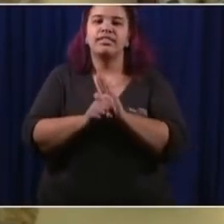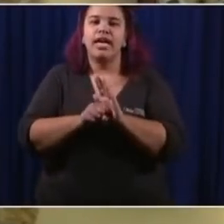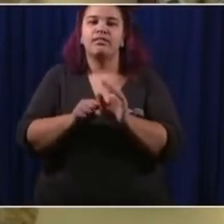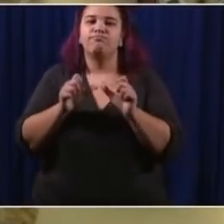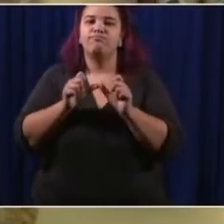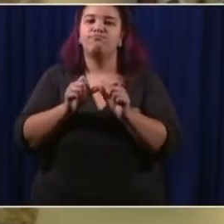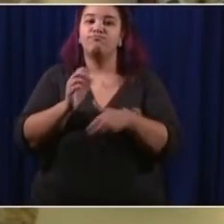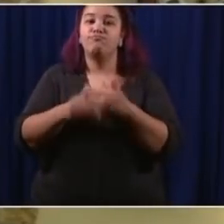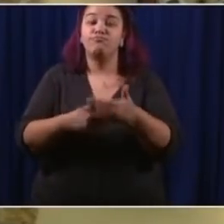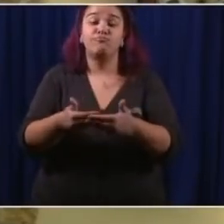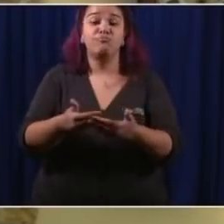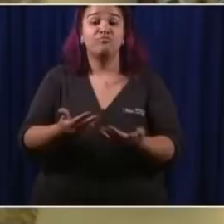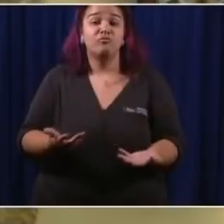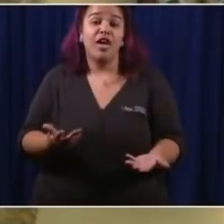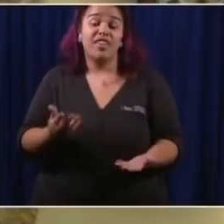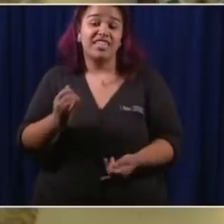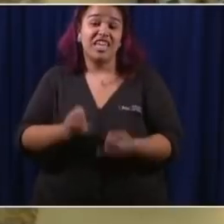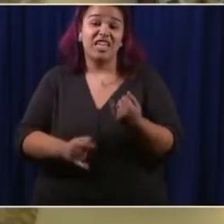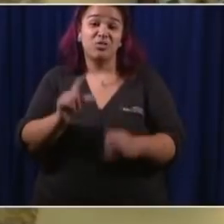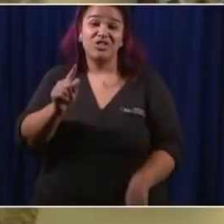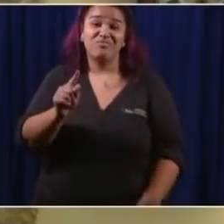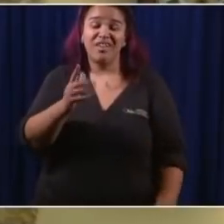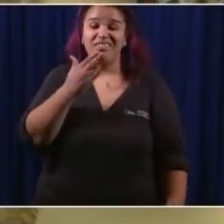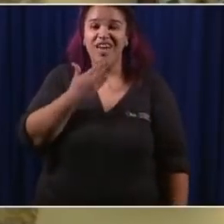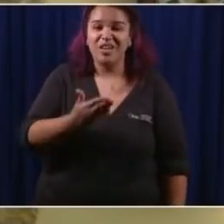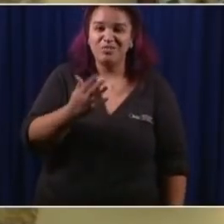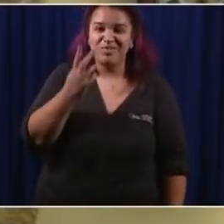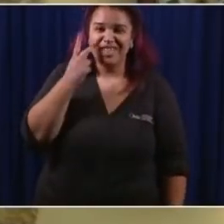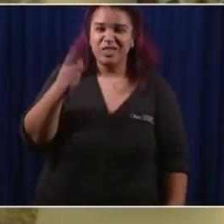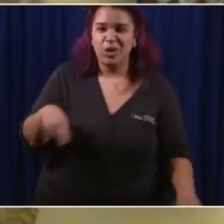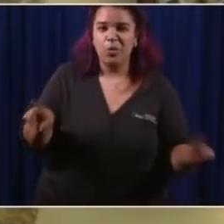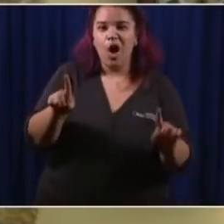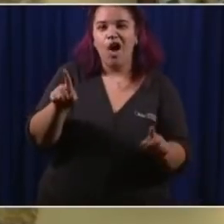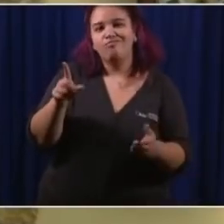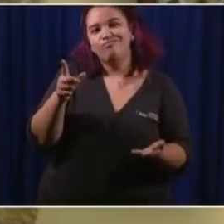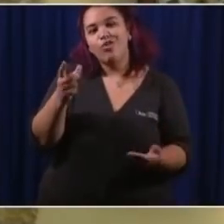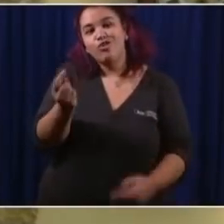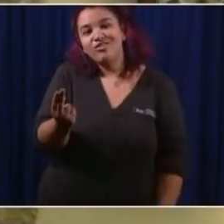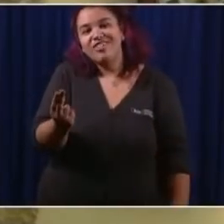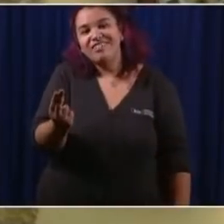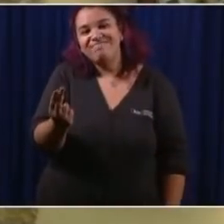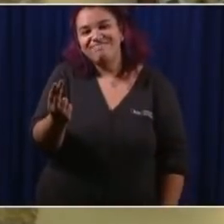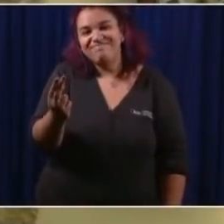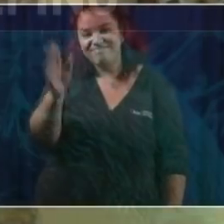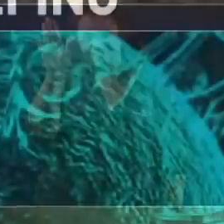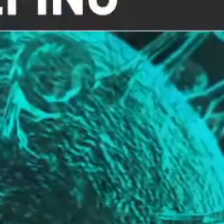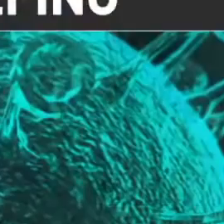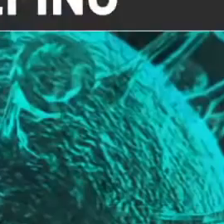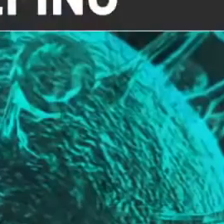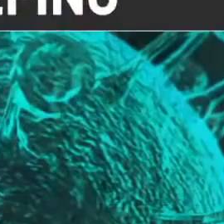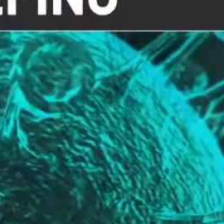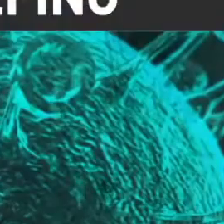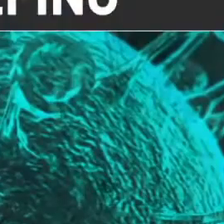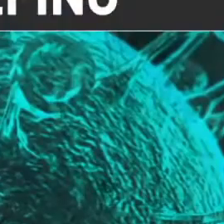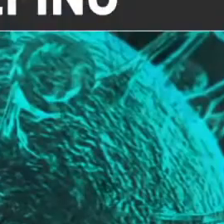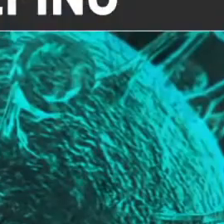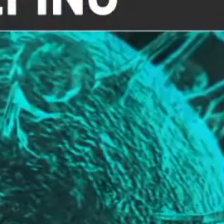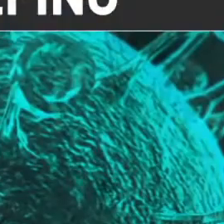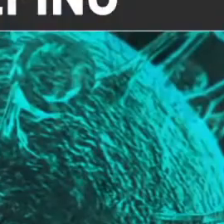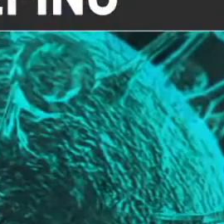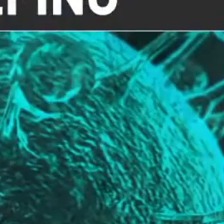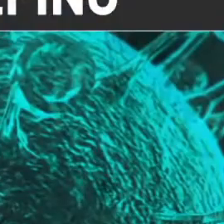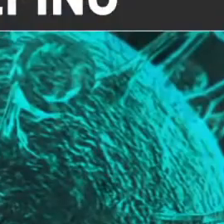I guess that's the last question. Thanks, Jim. We'll see you all on Thursday. Thank you very much. All right, the governor wrapping up his